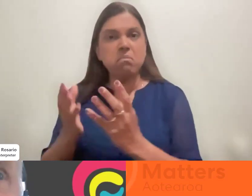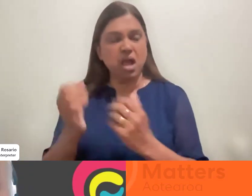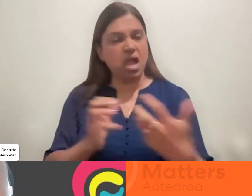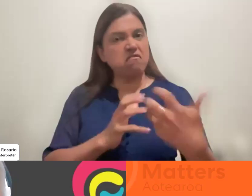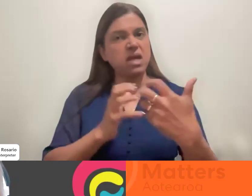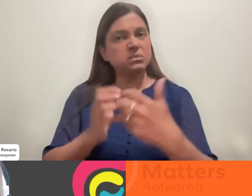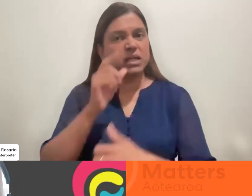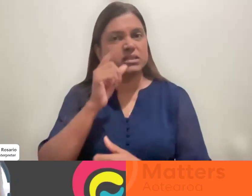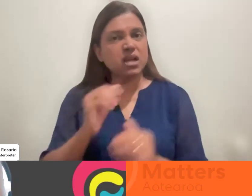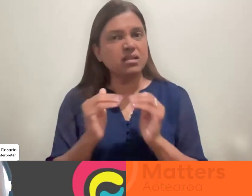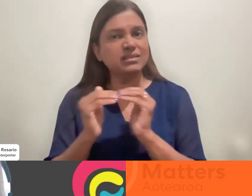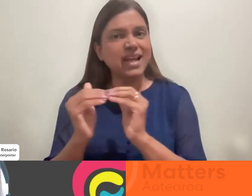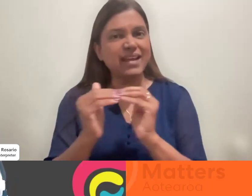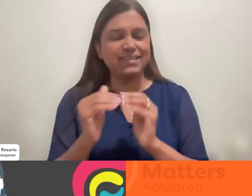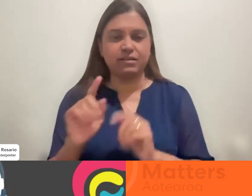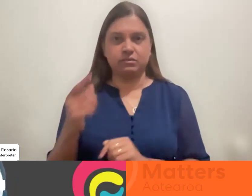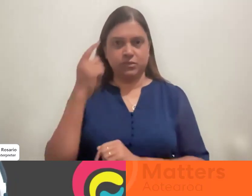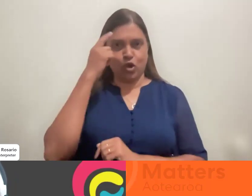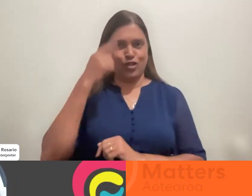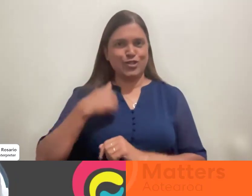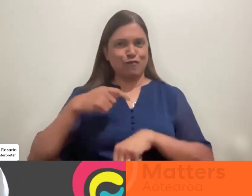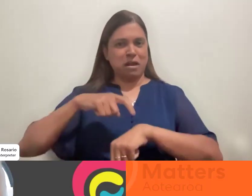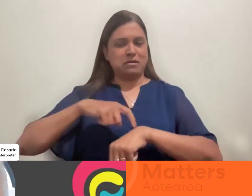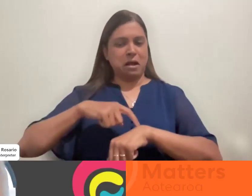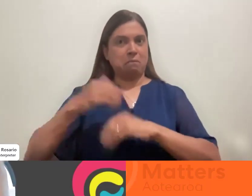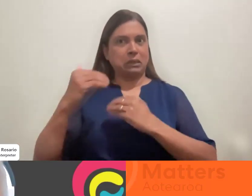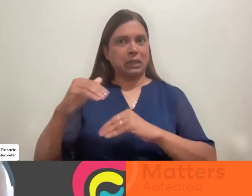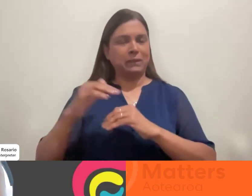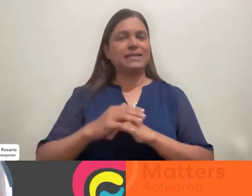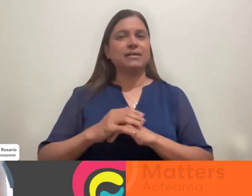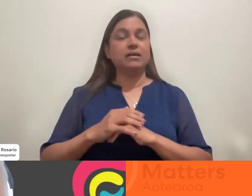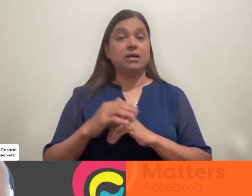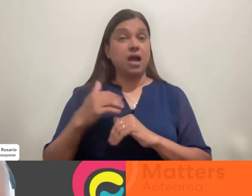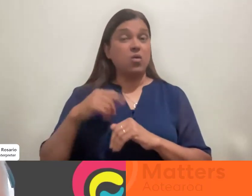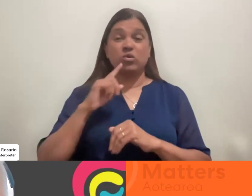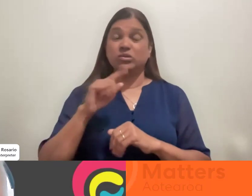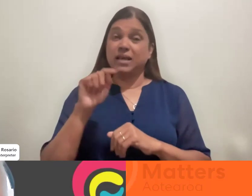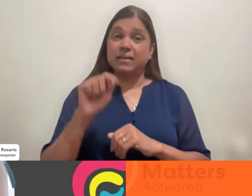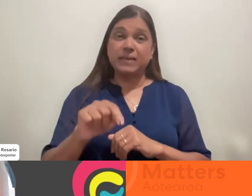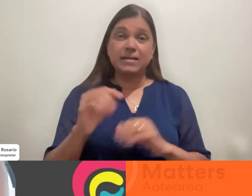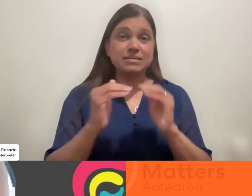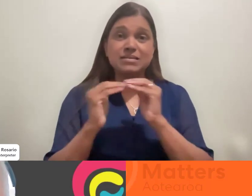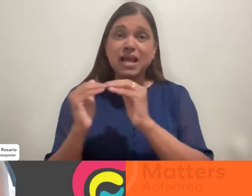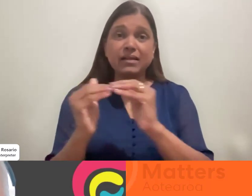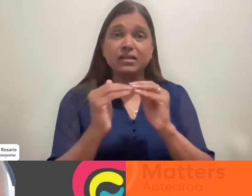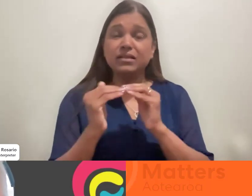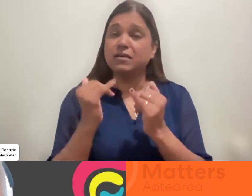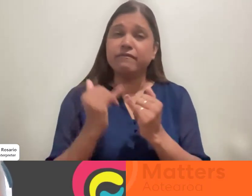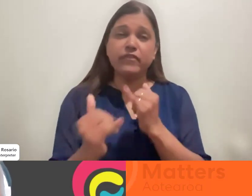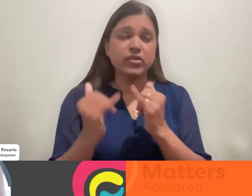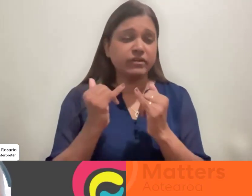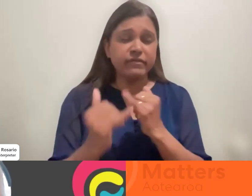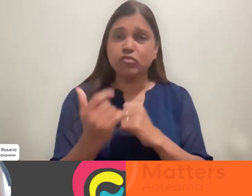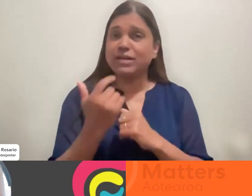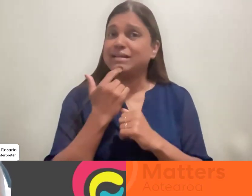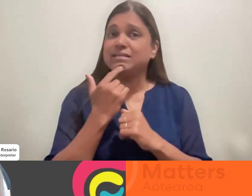would just say it's a standard which is very, very easy to understand.